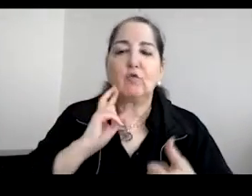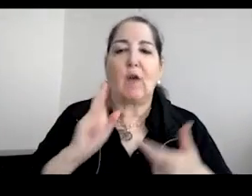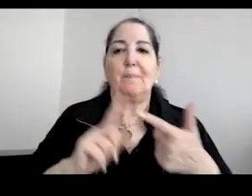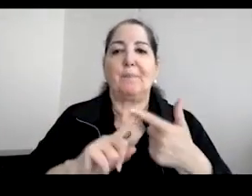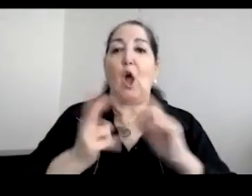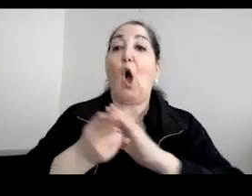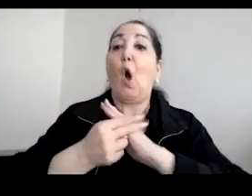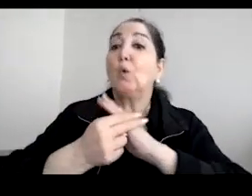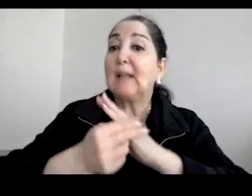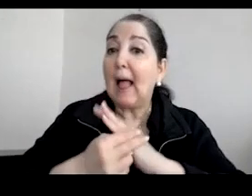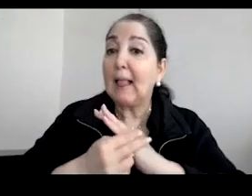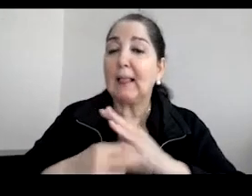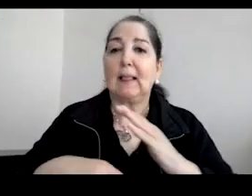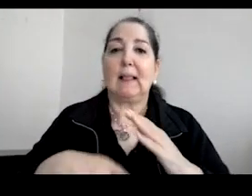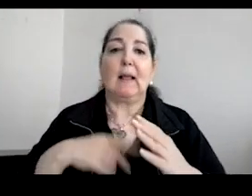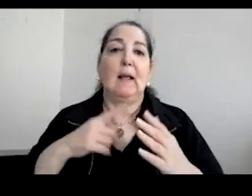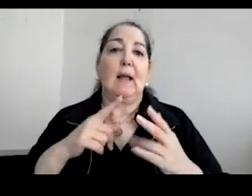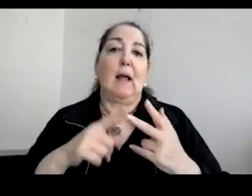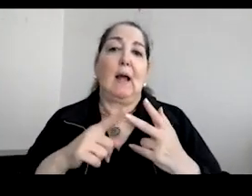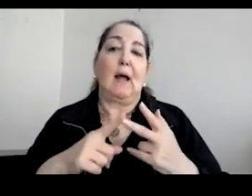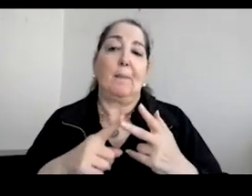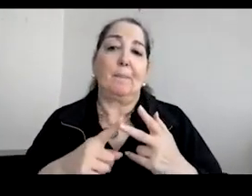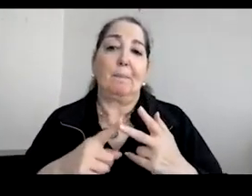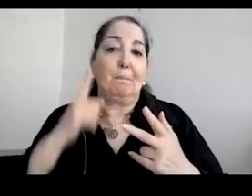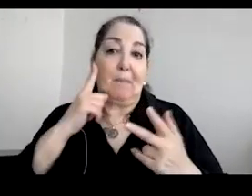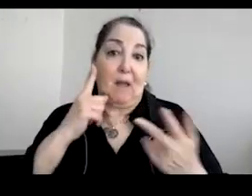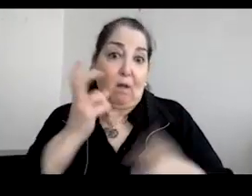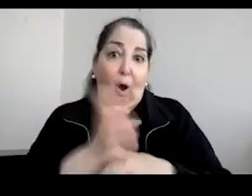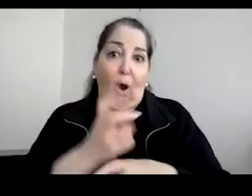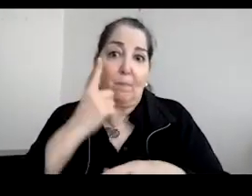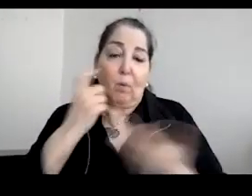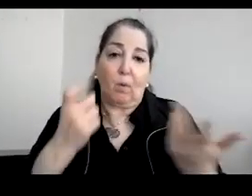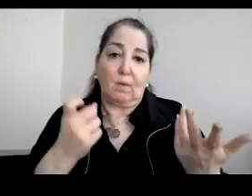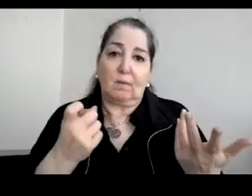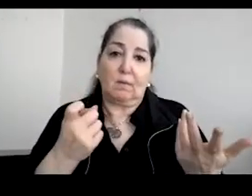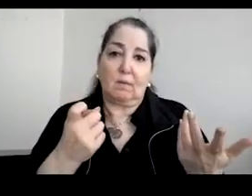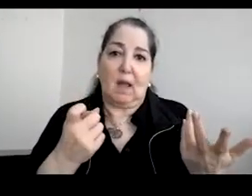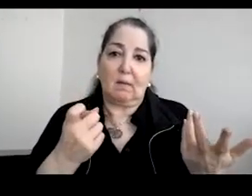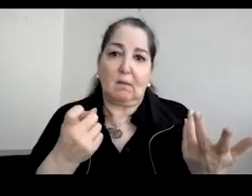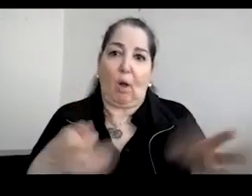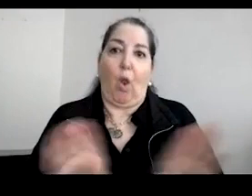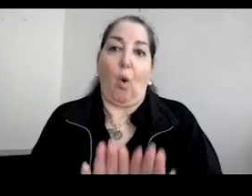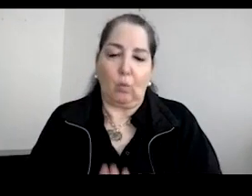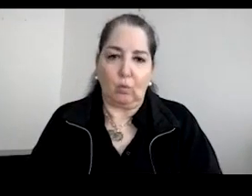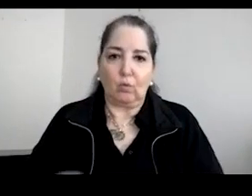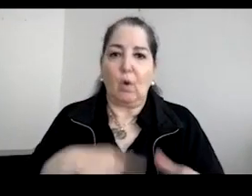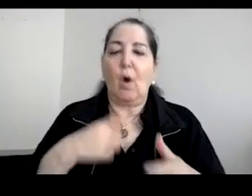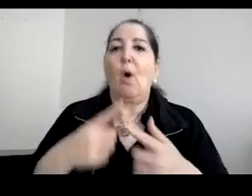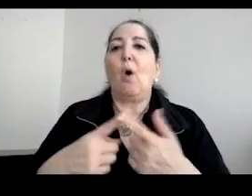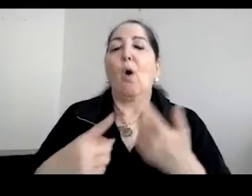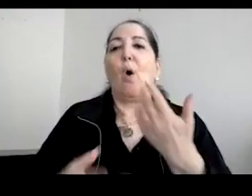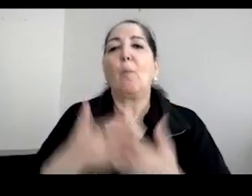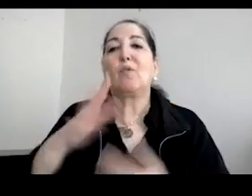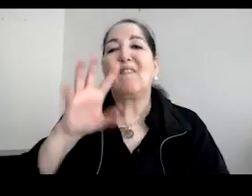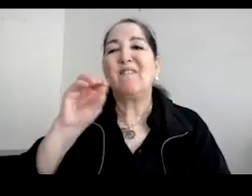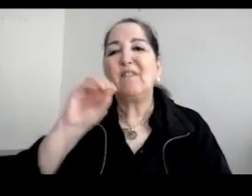that nature. We've seen declines in employment of almost 50%, so just massive, massive job layoffs in